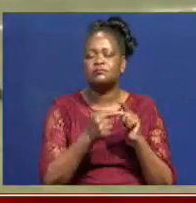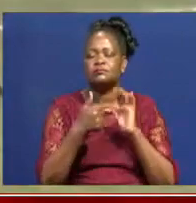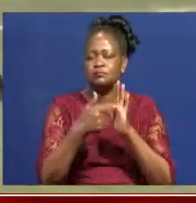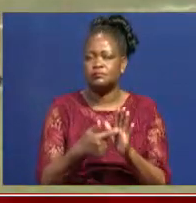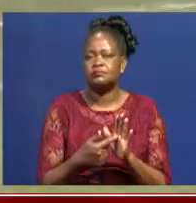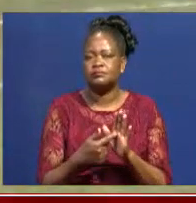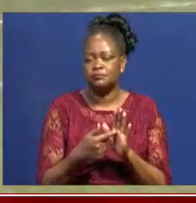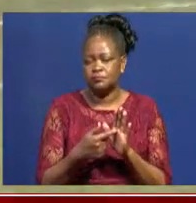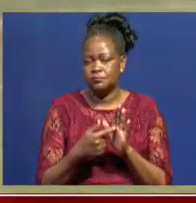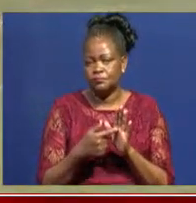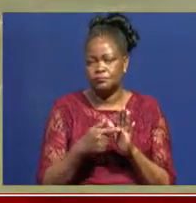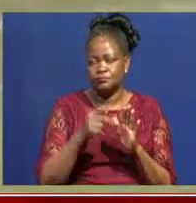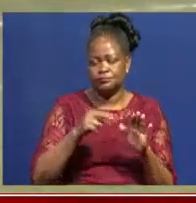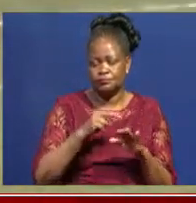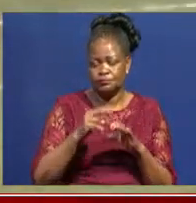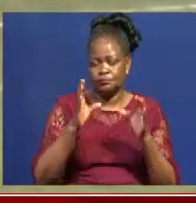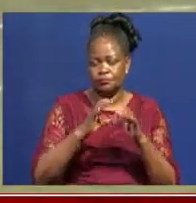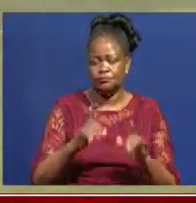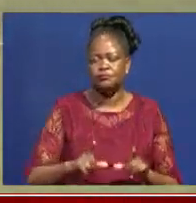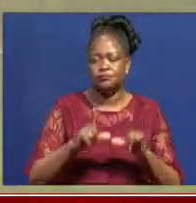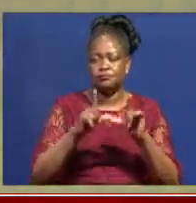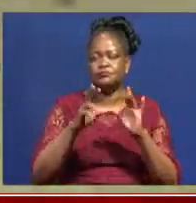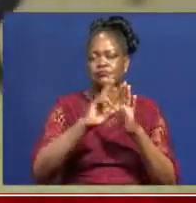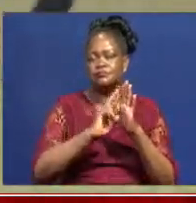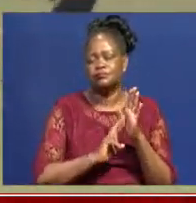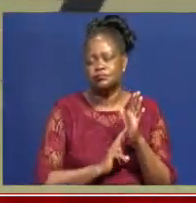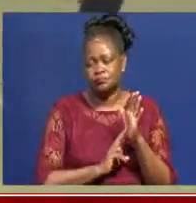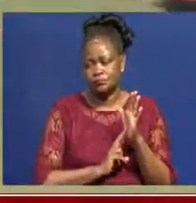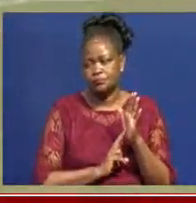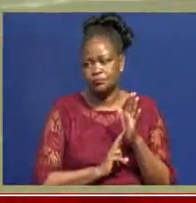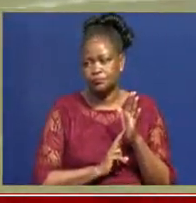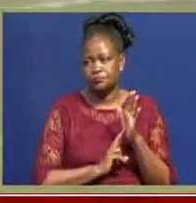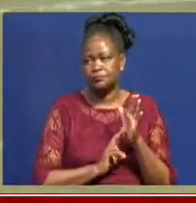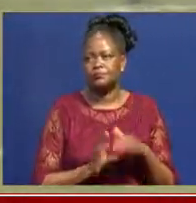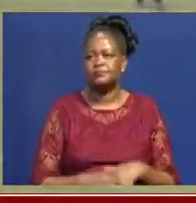in the issued national club licensing regulations.